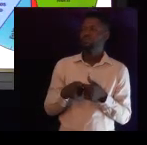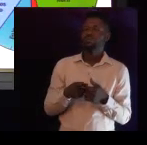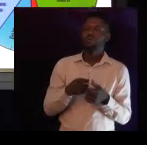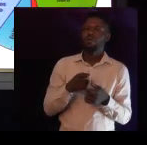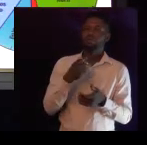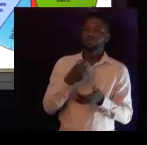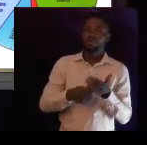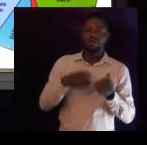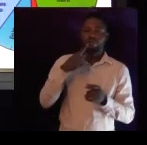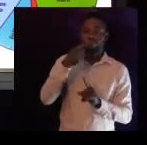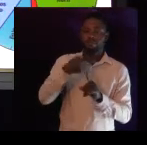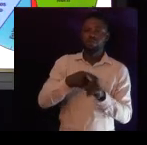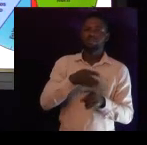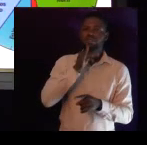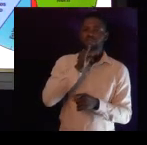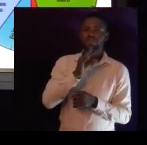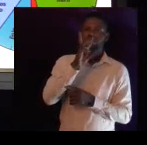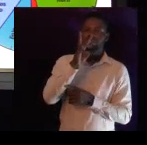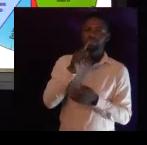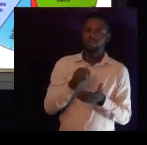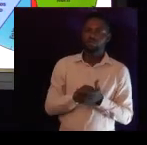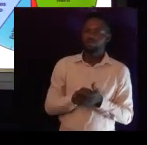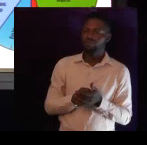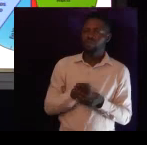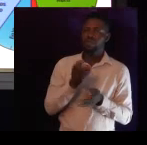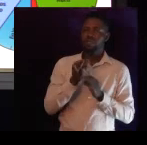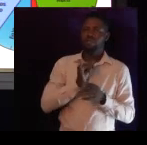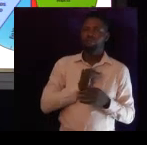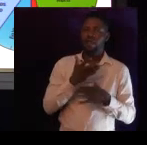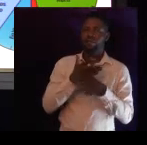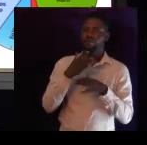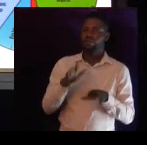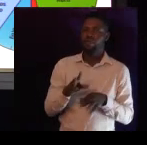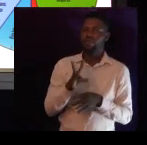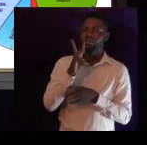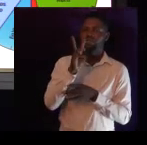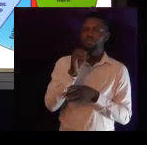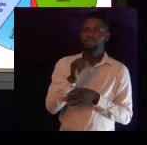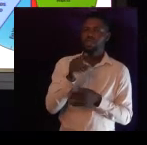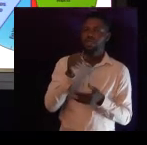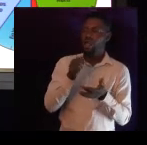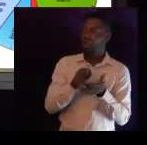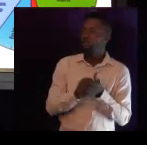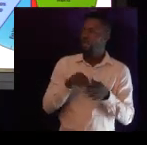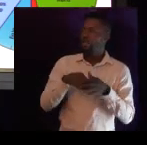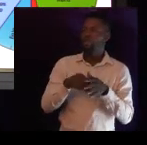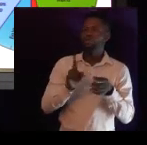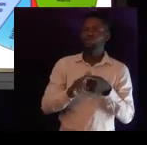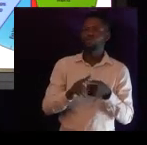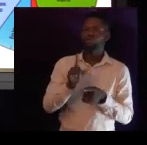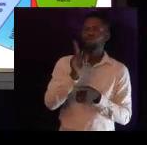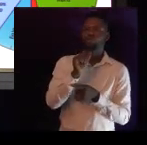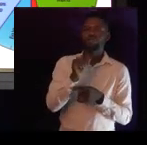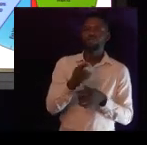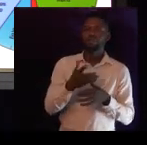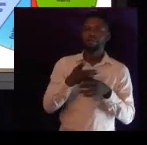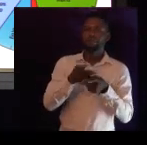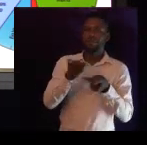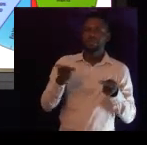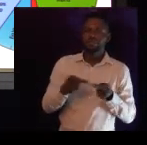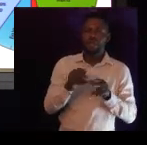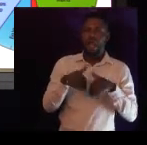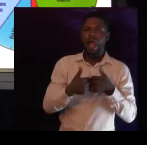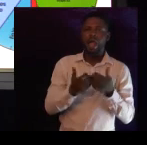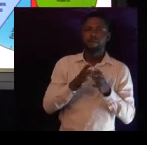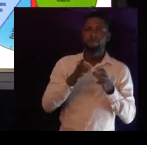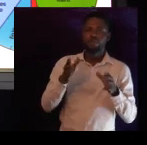electricity charges for the month is 6,000. Now let's see, if I divide 60,000 into 20 places, how much